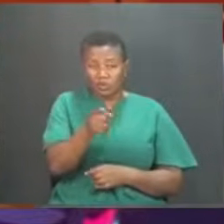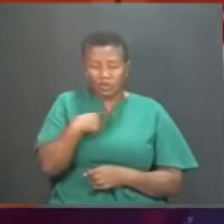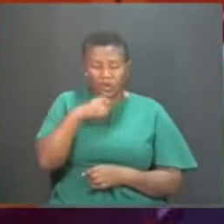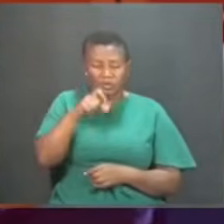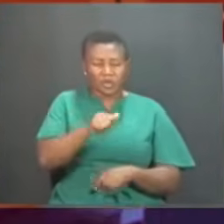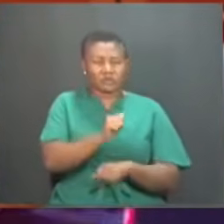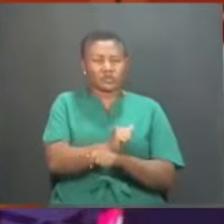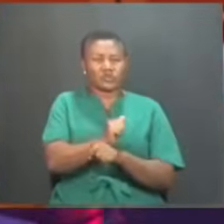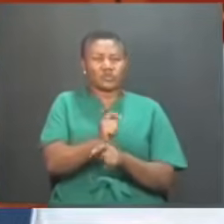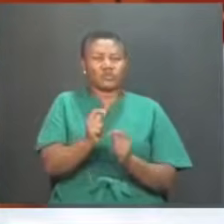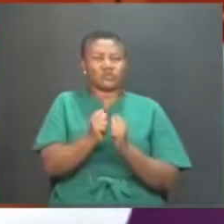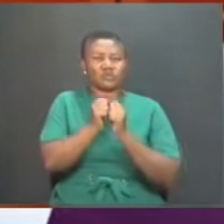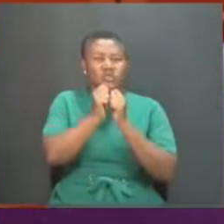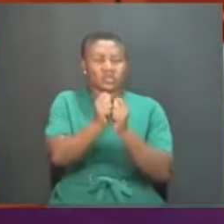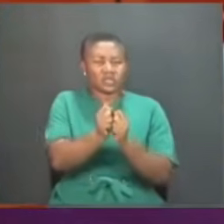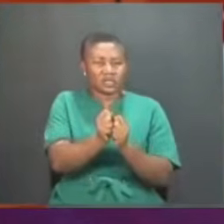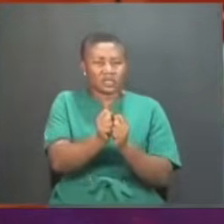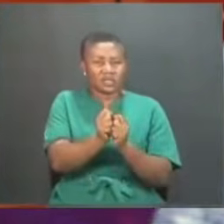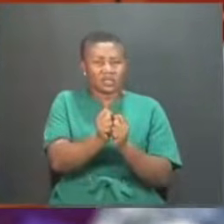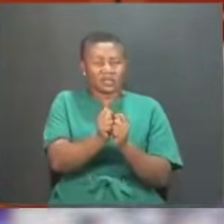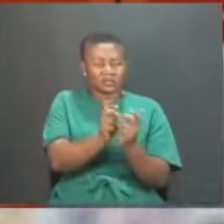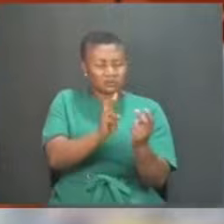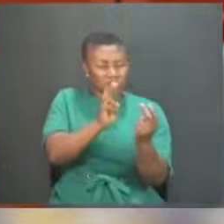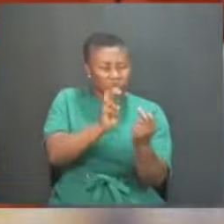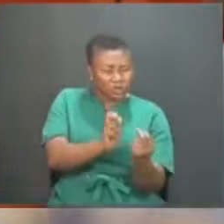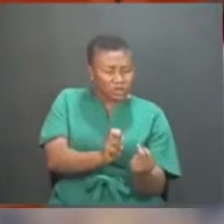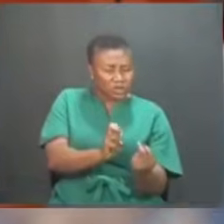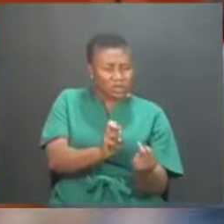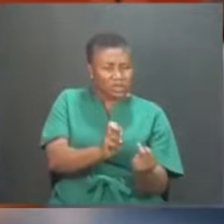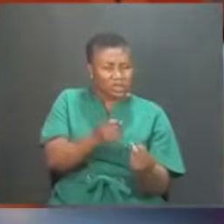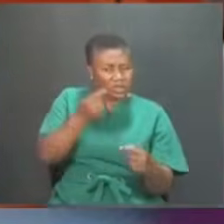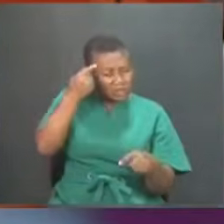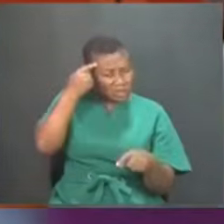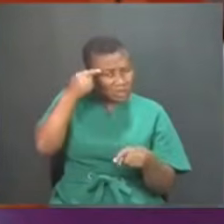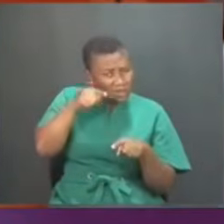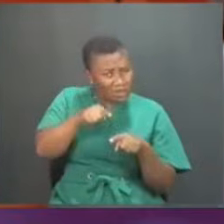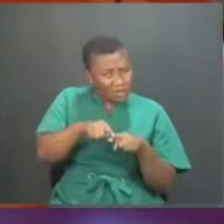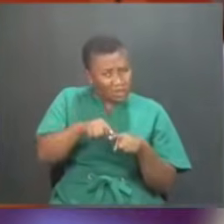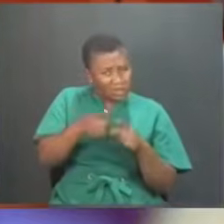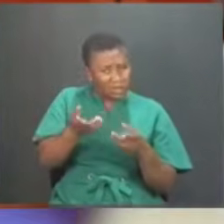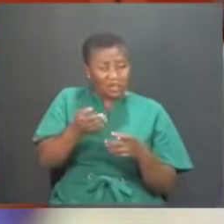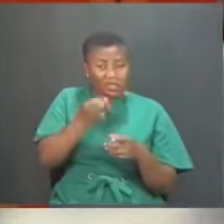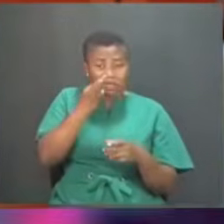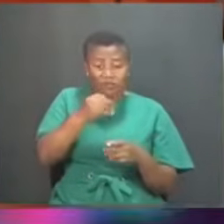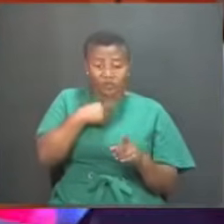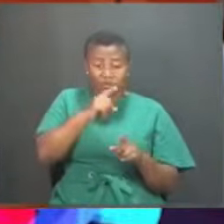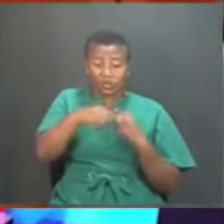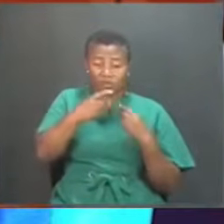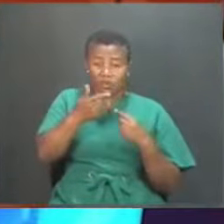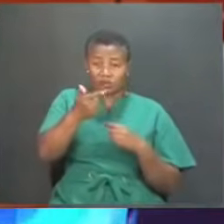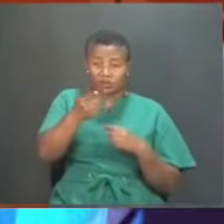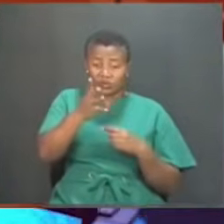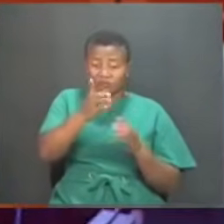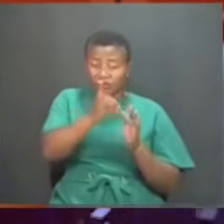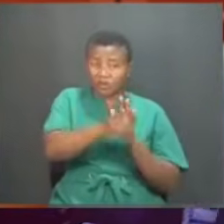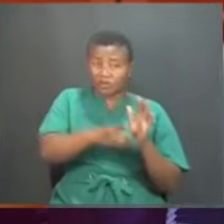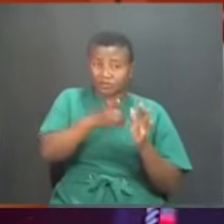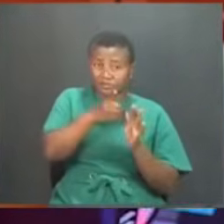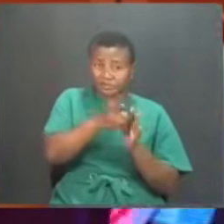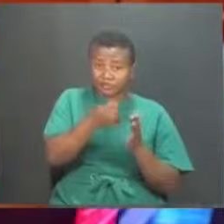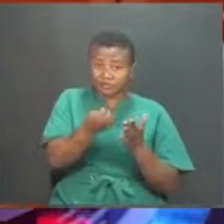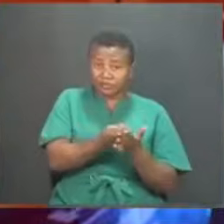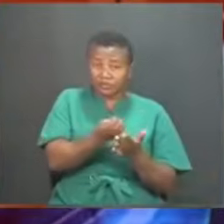together, sit down together, and agree that if we are working with, say, 24-hour economy or the 4 million jobs position that the MPP